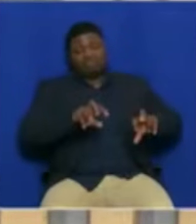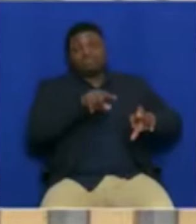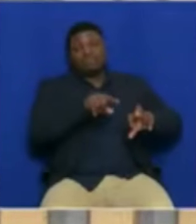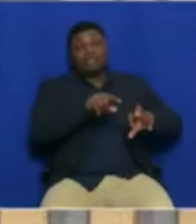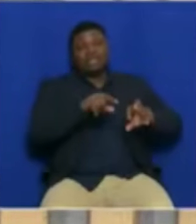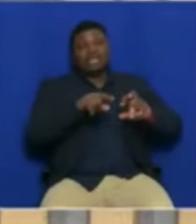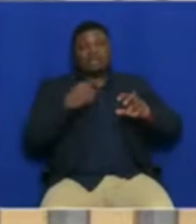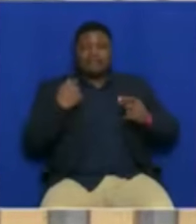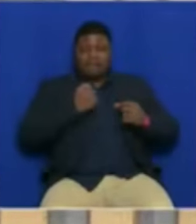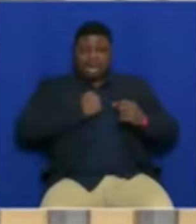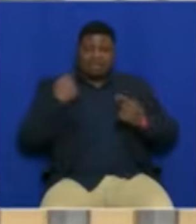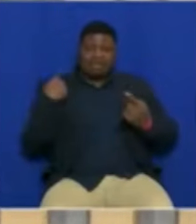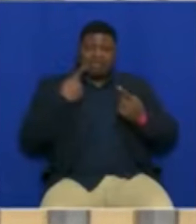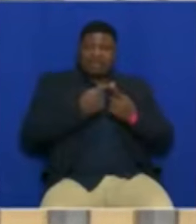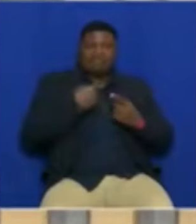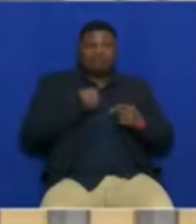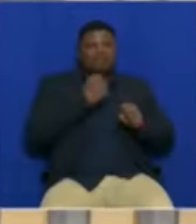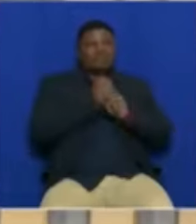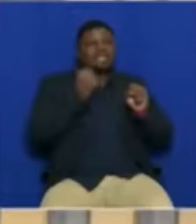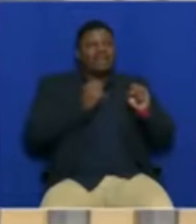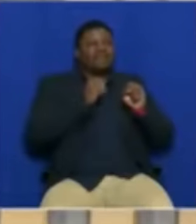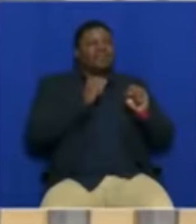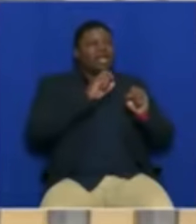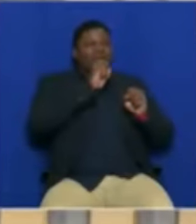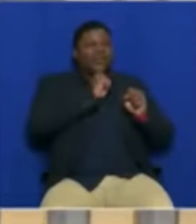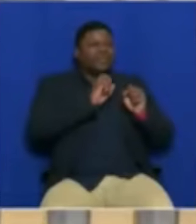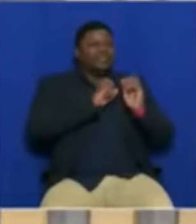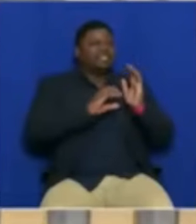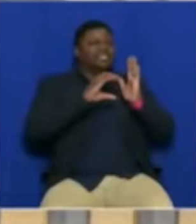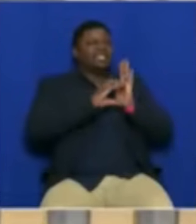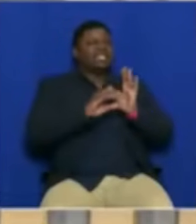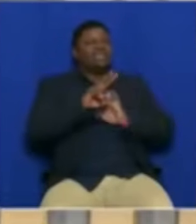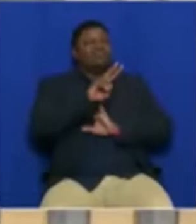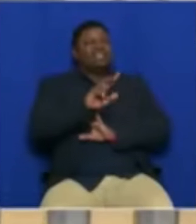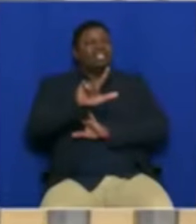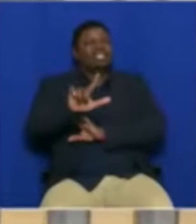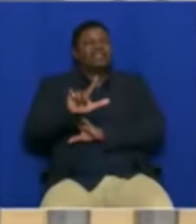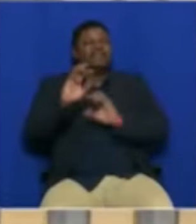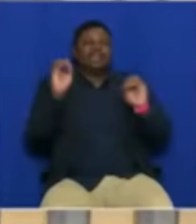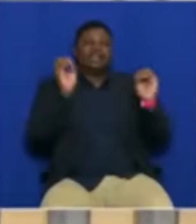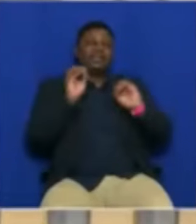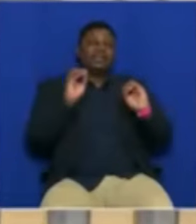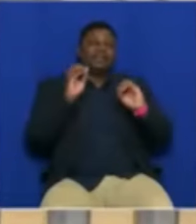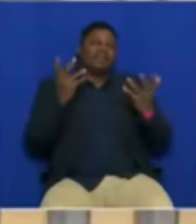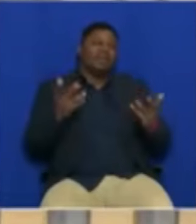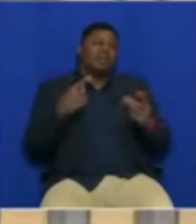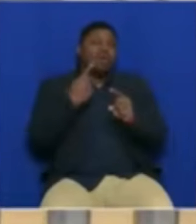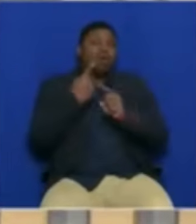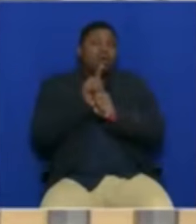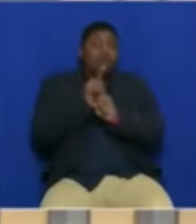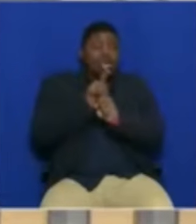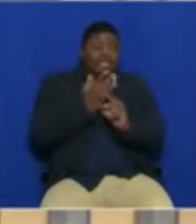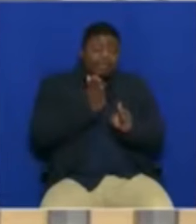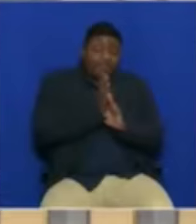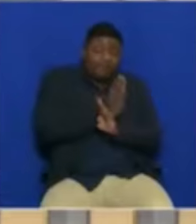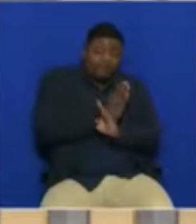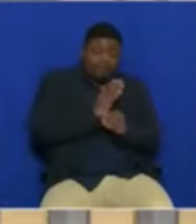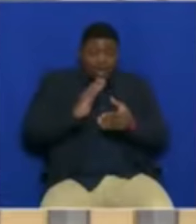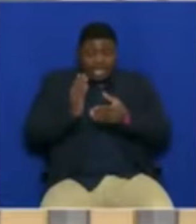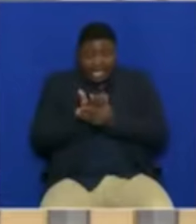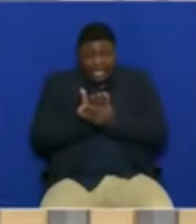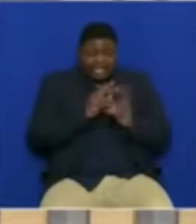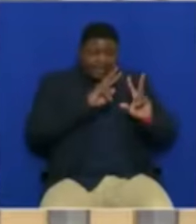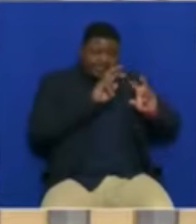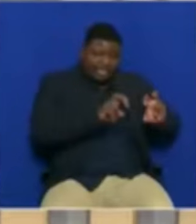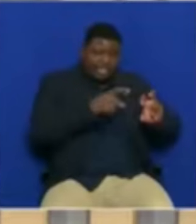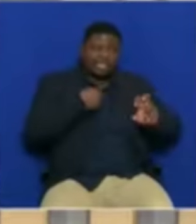27. From the briefing, we're getting a briefing. Yes. We because it's I'll put it this way,